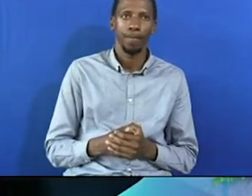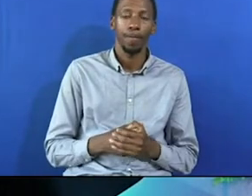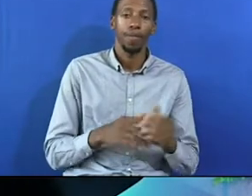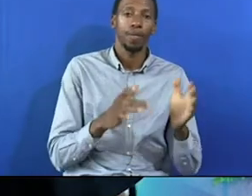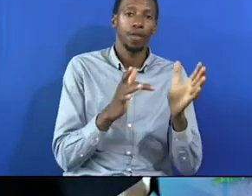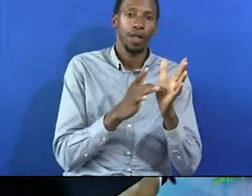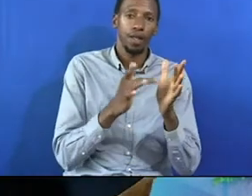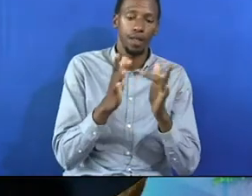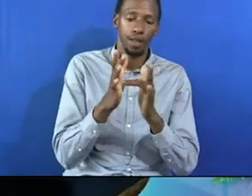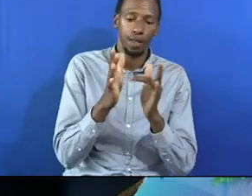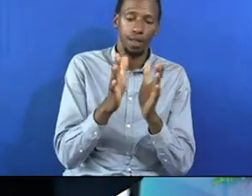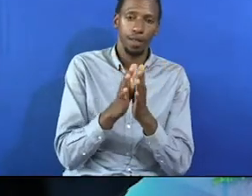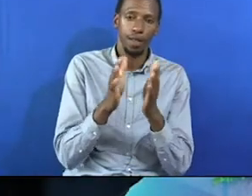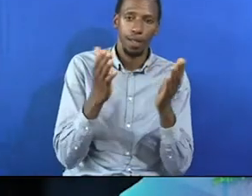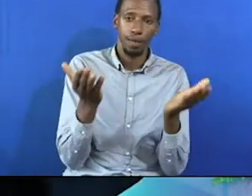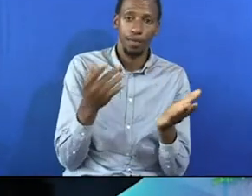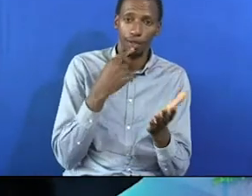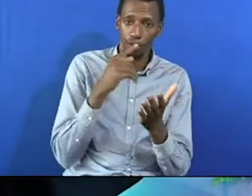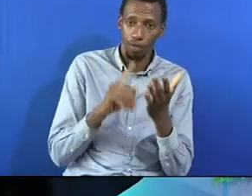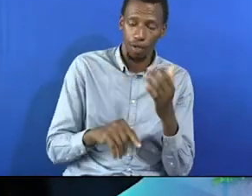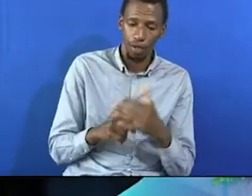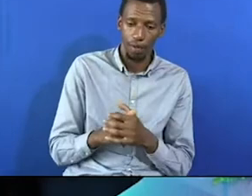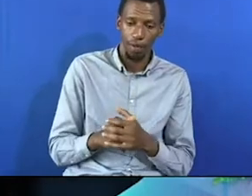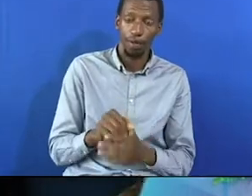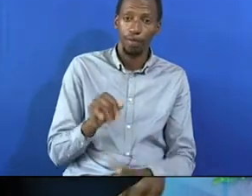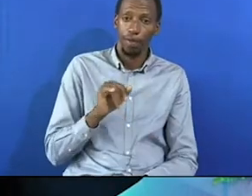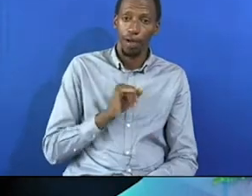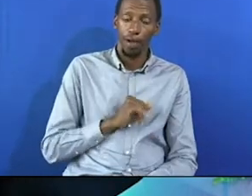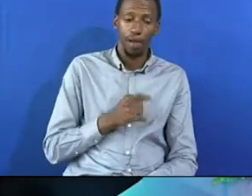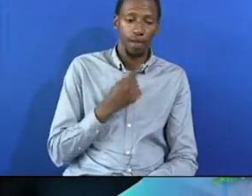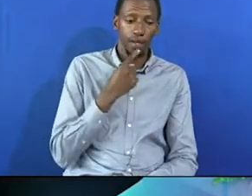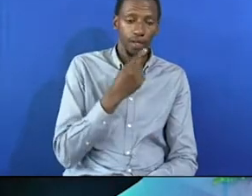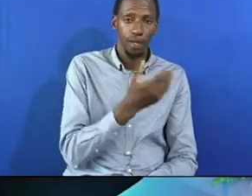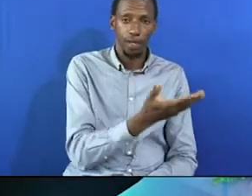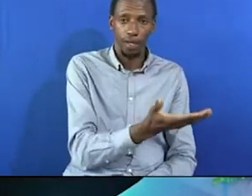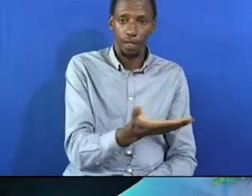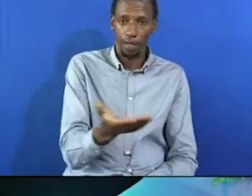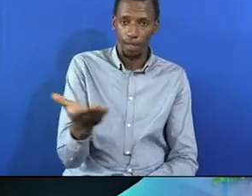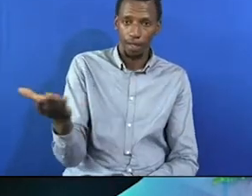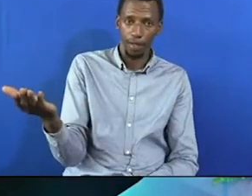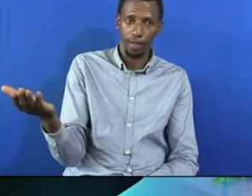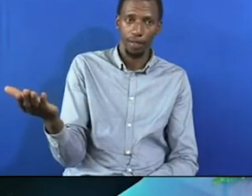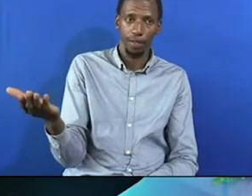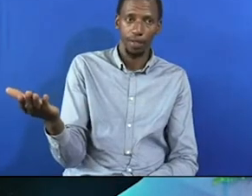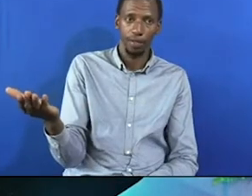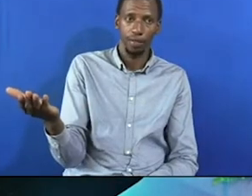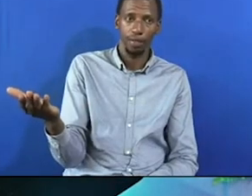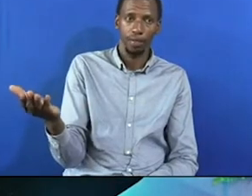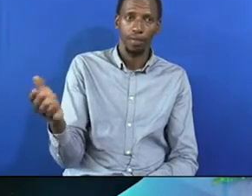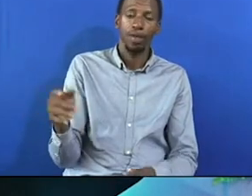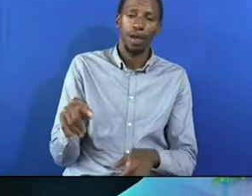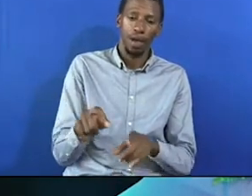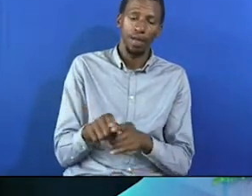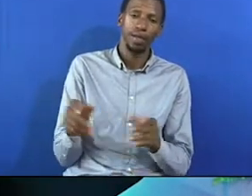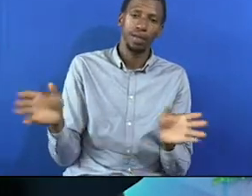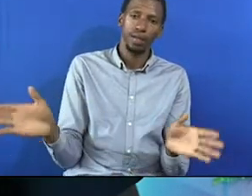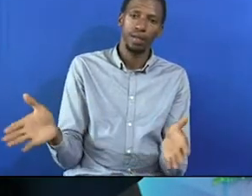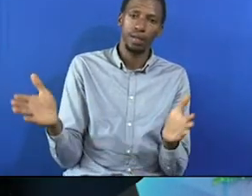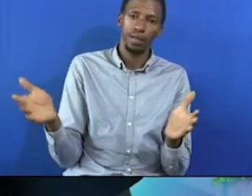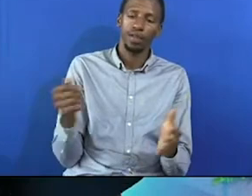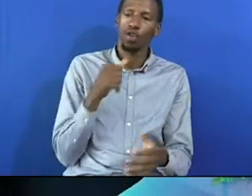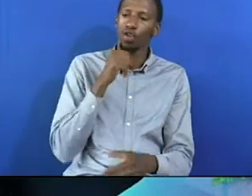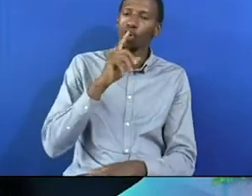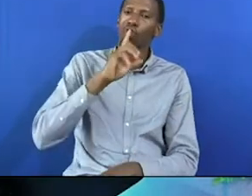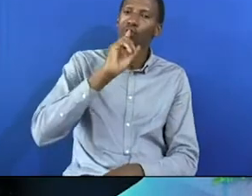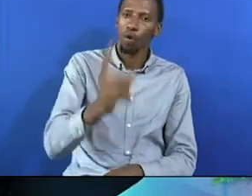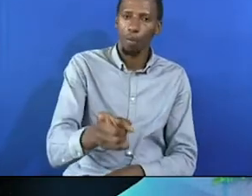The Bible says, I say these as a concession and not as a command. Apostle Paul is